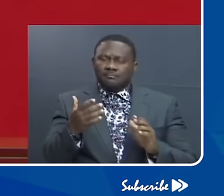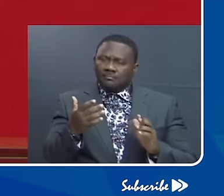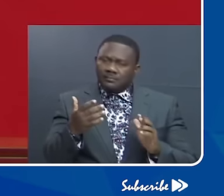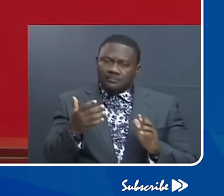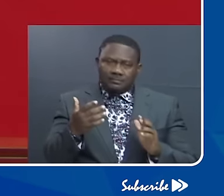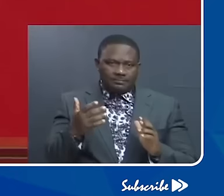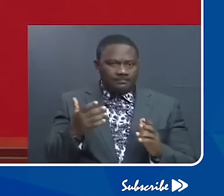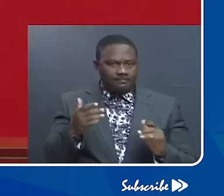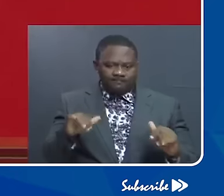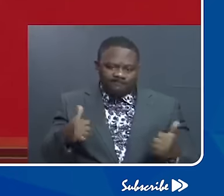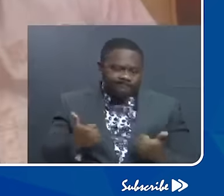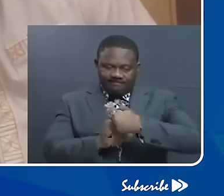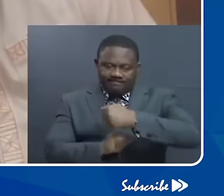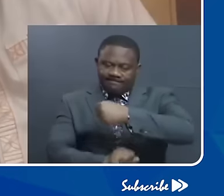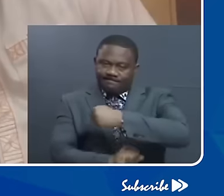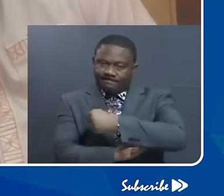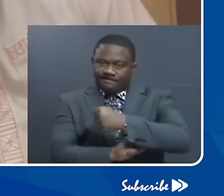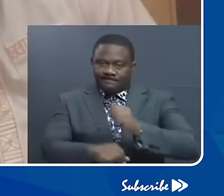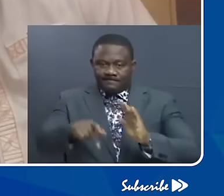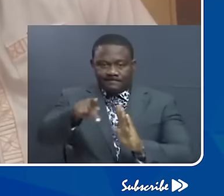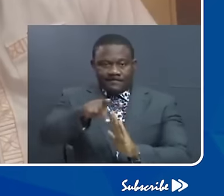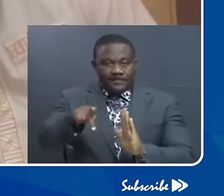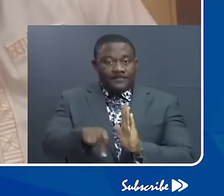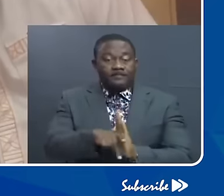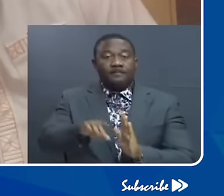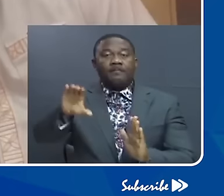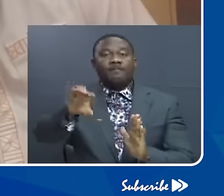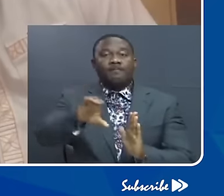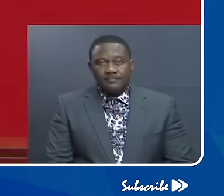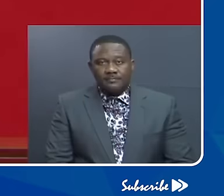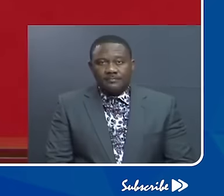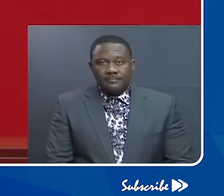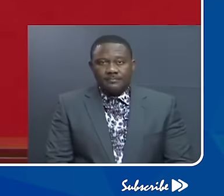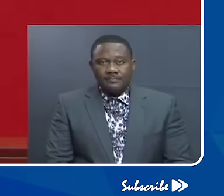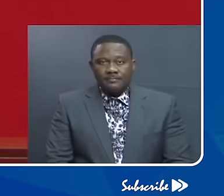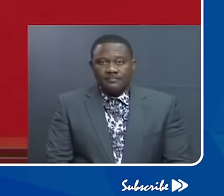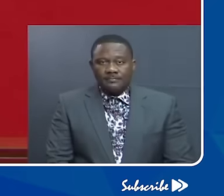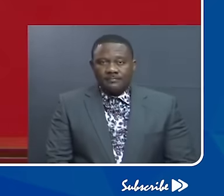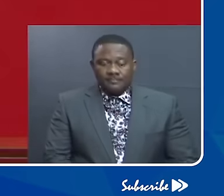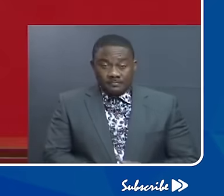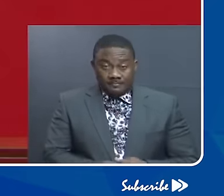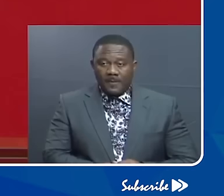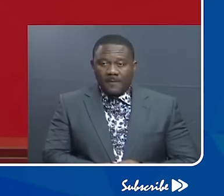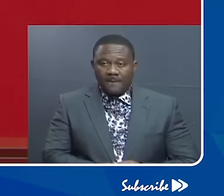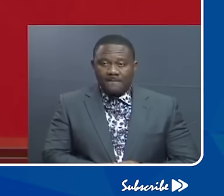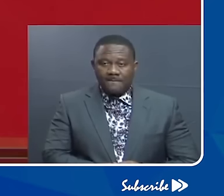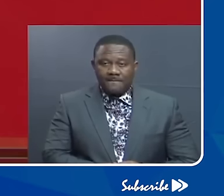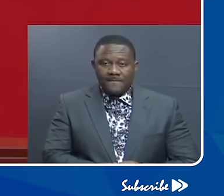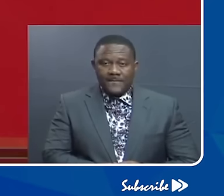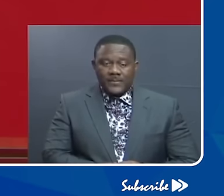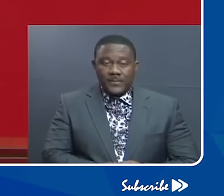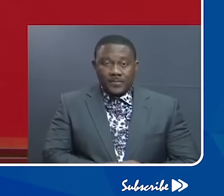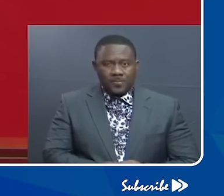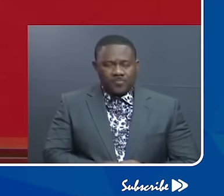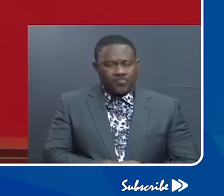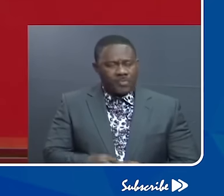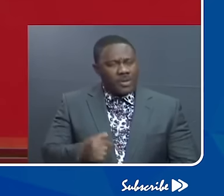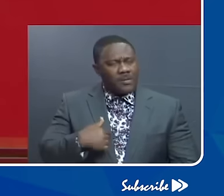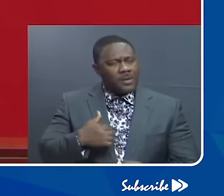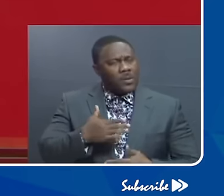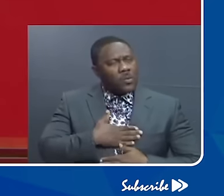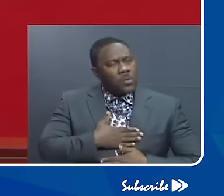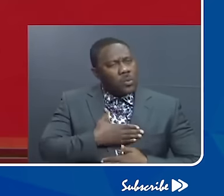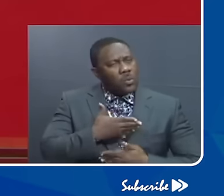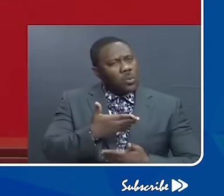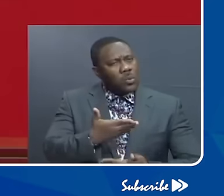the core principles of our constitutional democracy. At the outset, I must express my